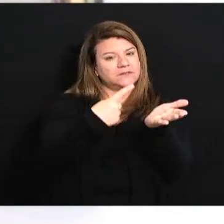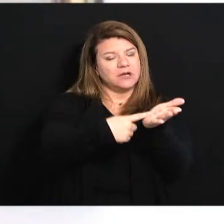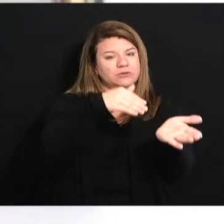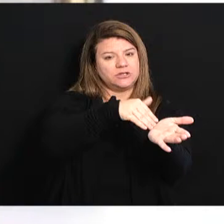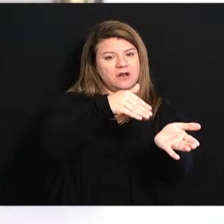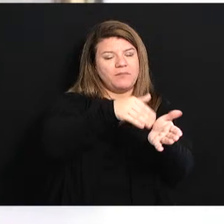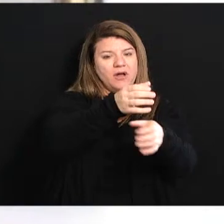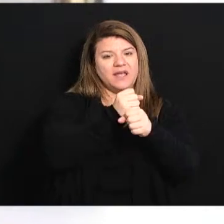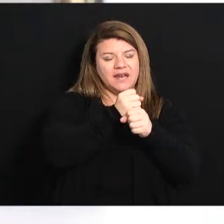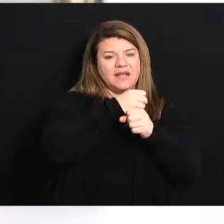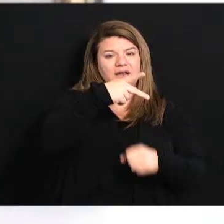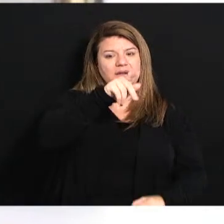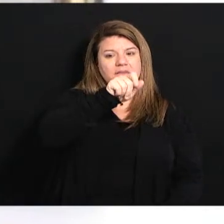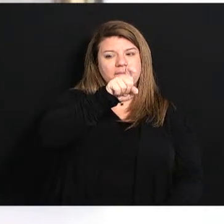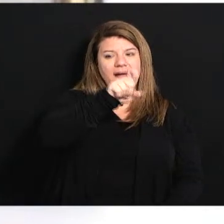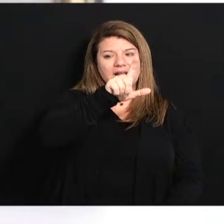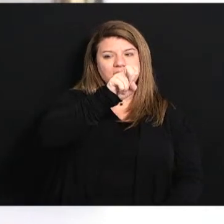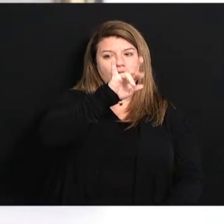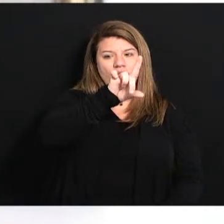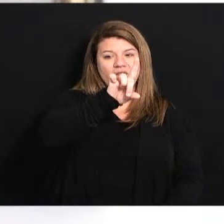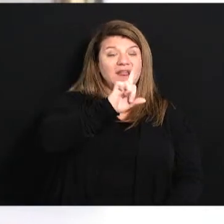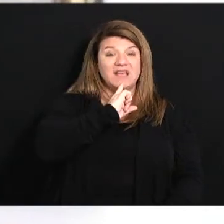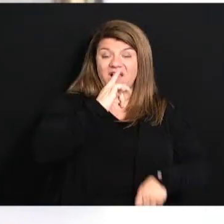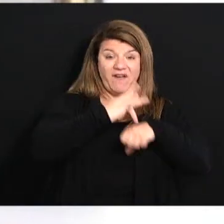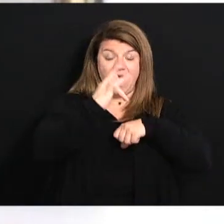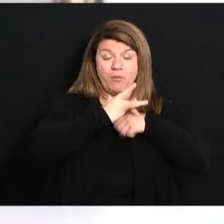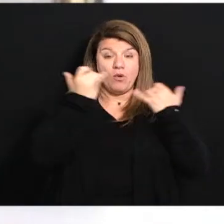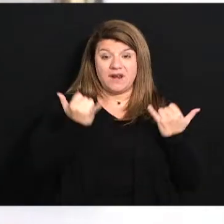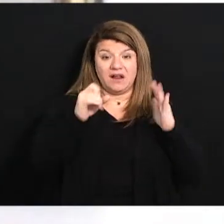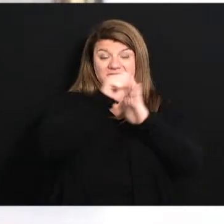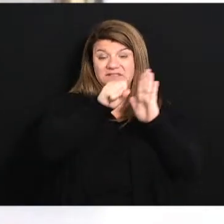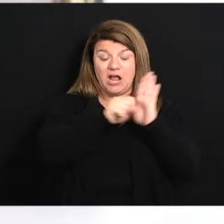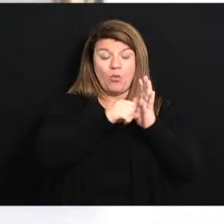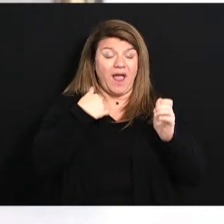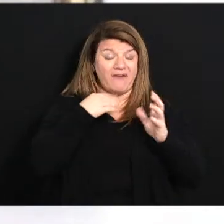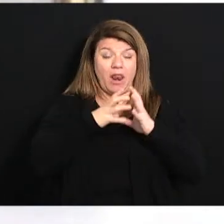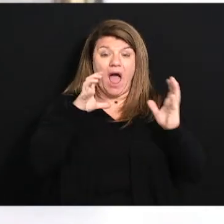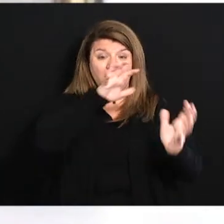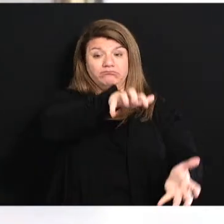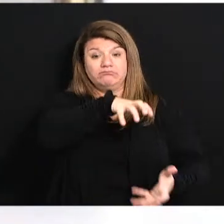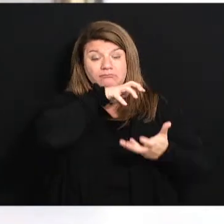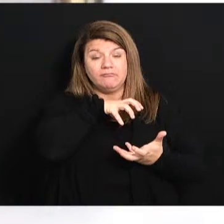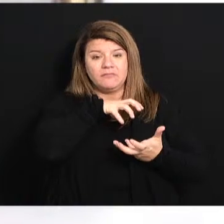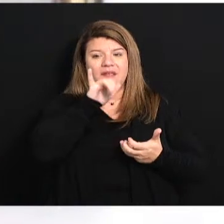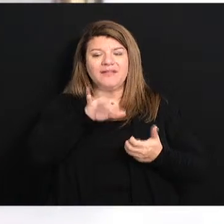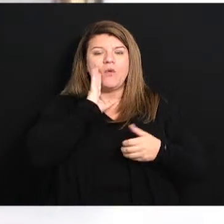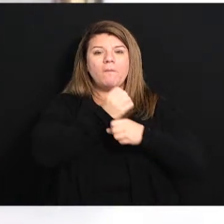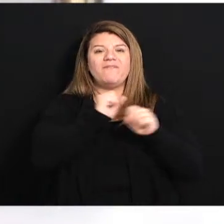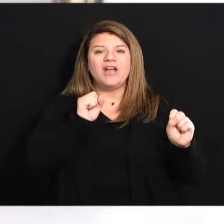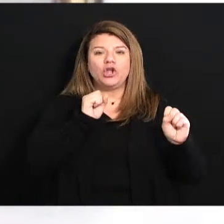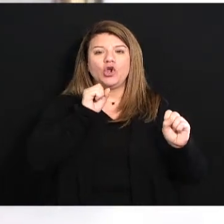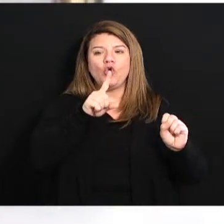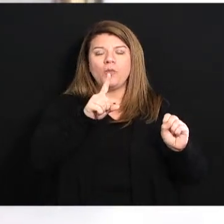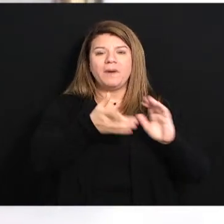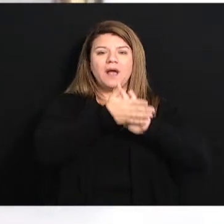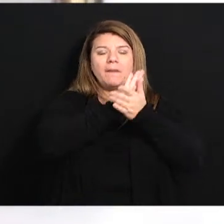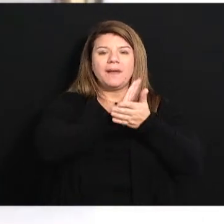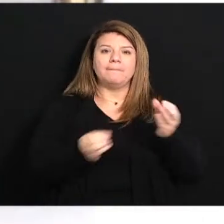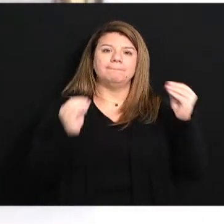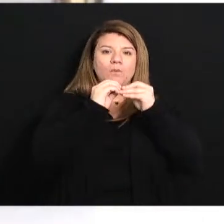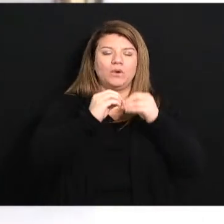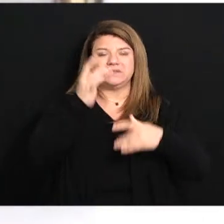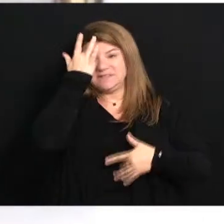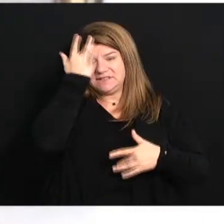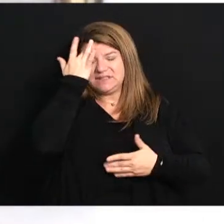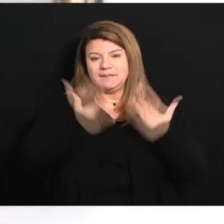getting Paxlovid. It is available in the state in large quantities, so that can prevent you from becoming more sick, going to the